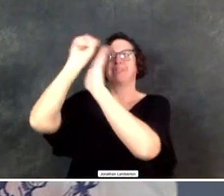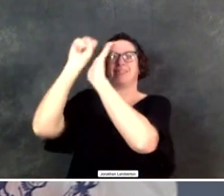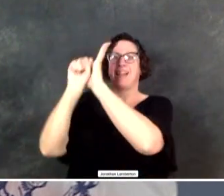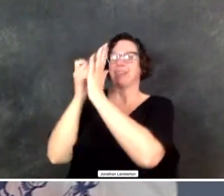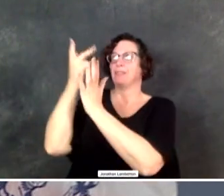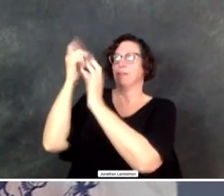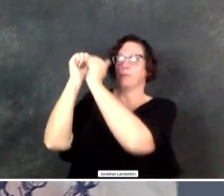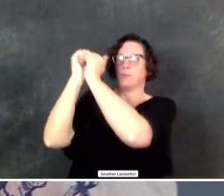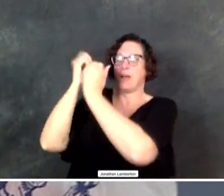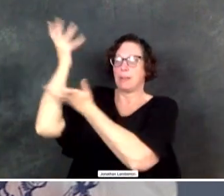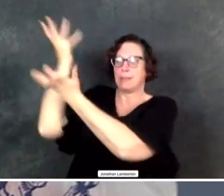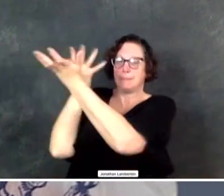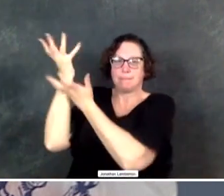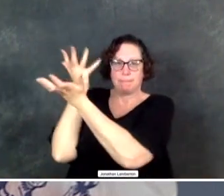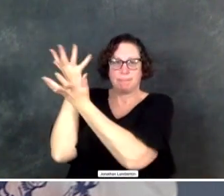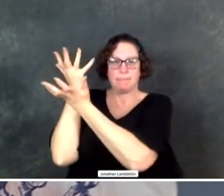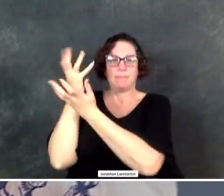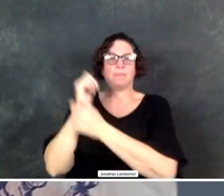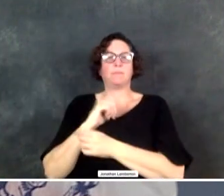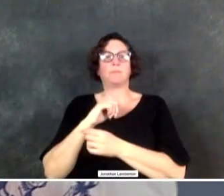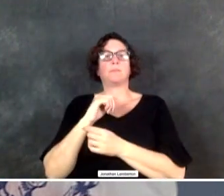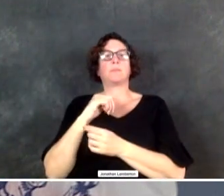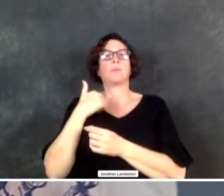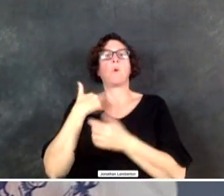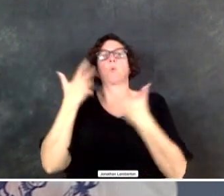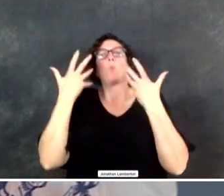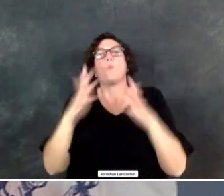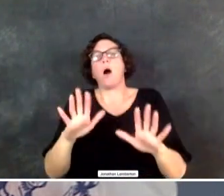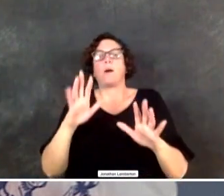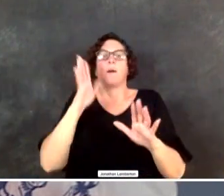So, I don't want to project what all those different things may be.